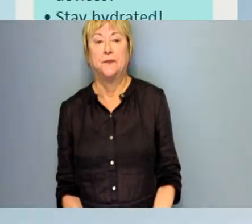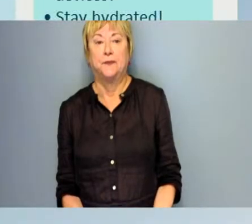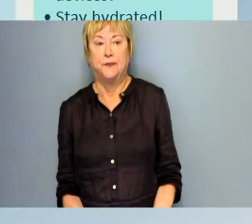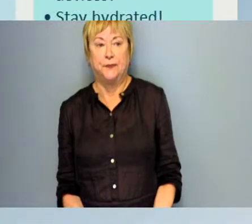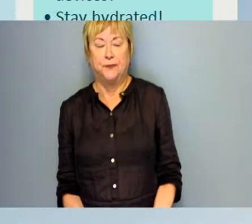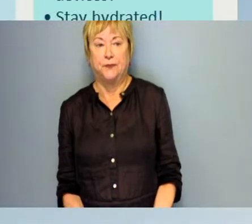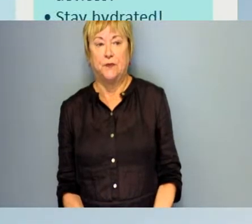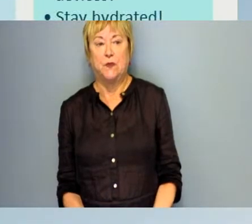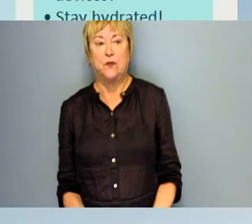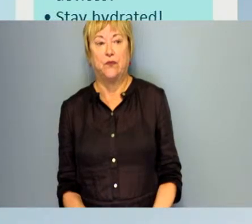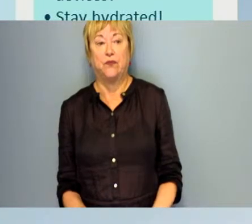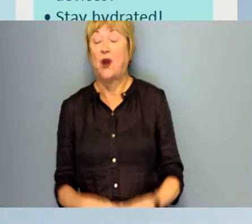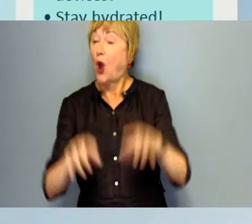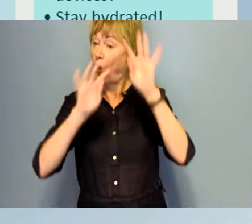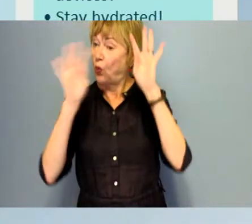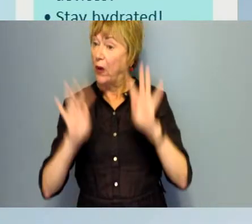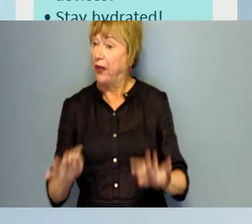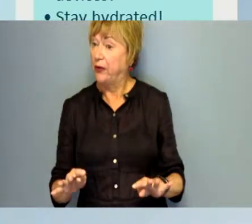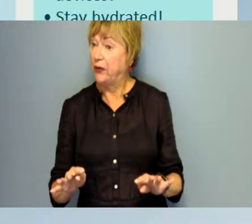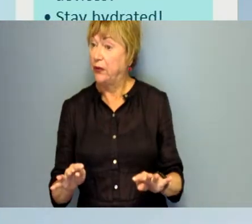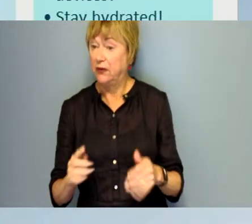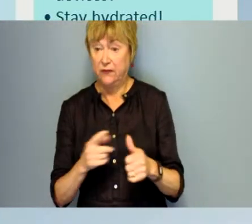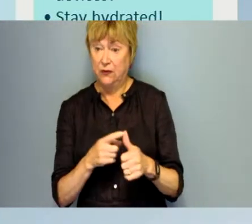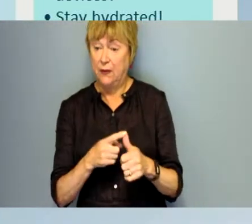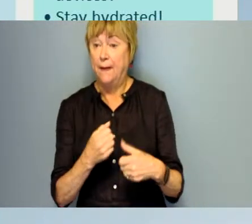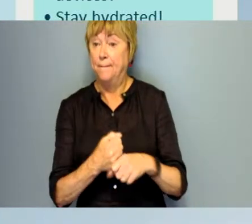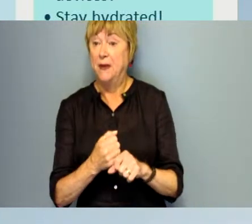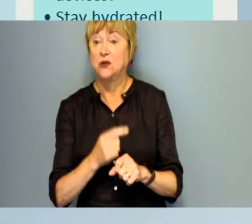So with the weather, make sure you have and